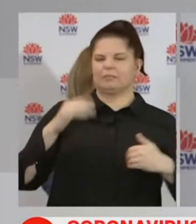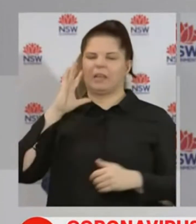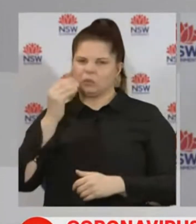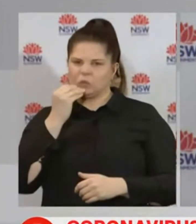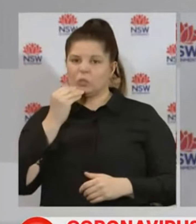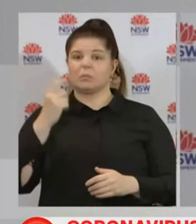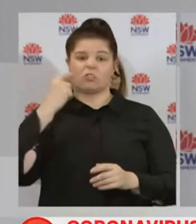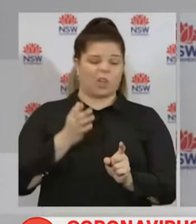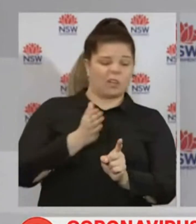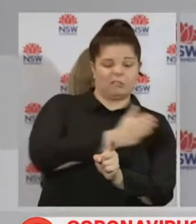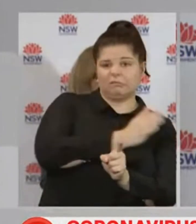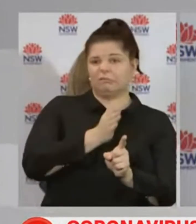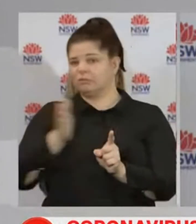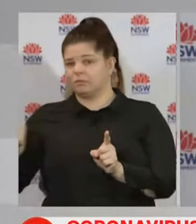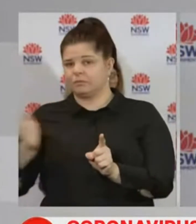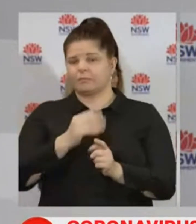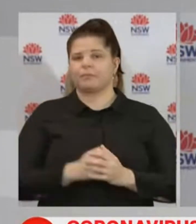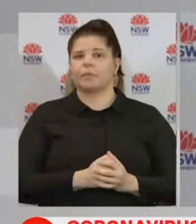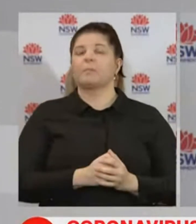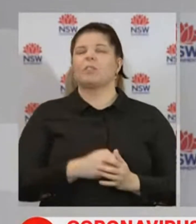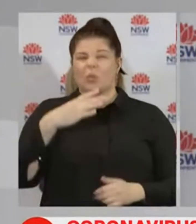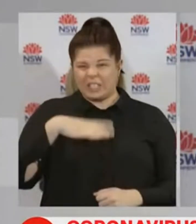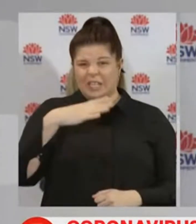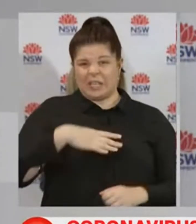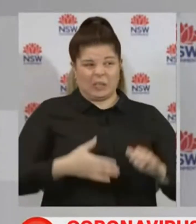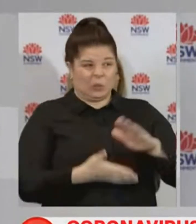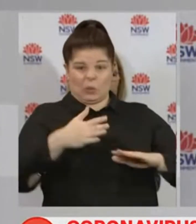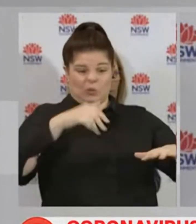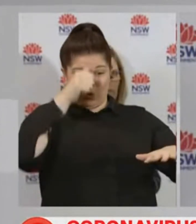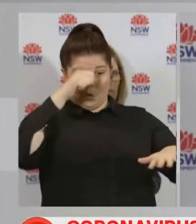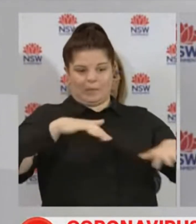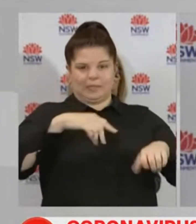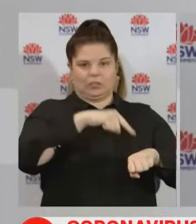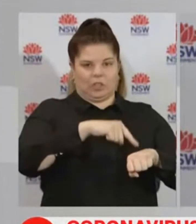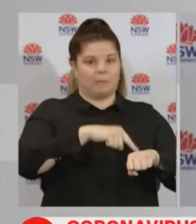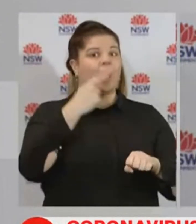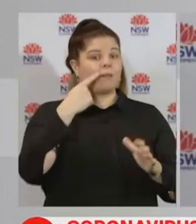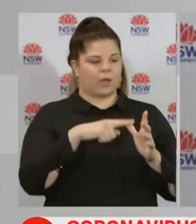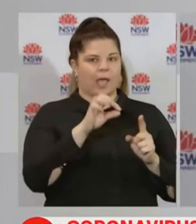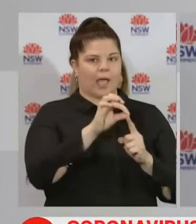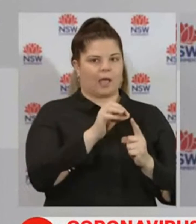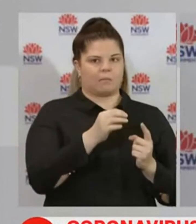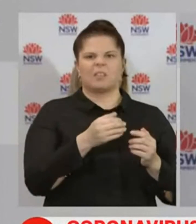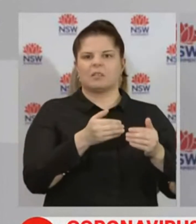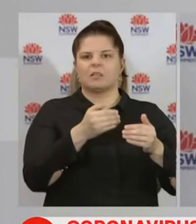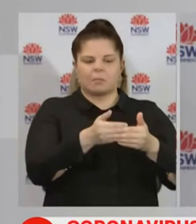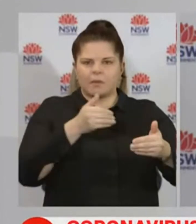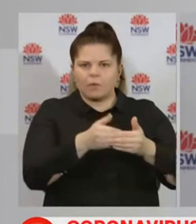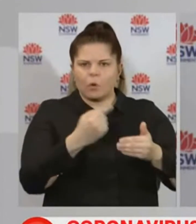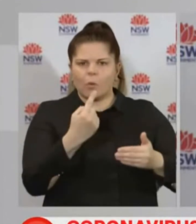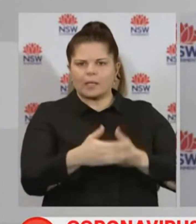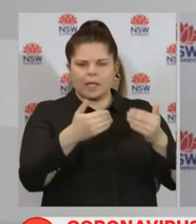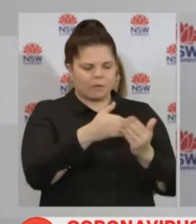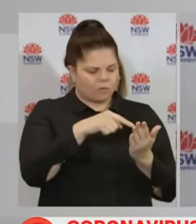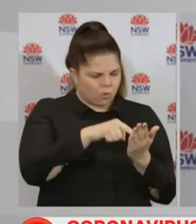we recommend you planning ahead. You can look at the app for the records the day before and have a look to see what demand was like and then plan